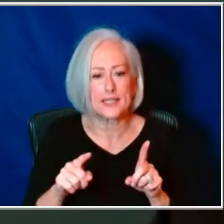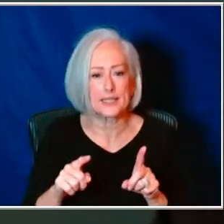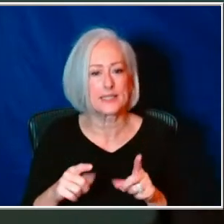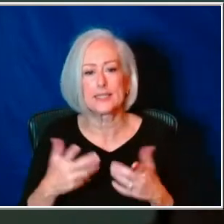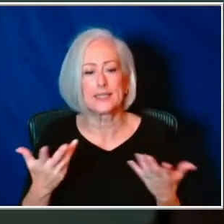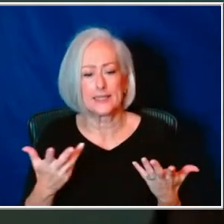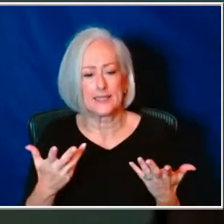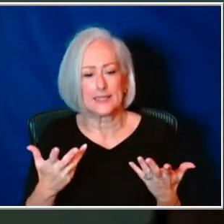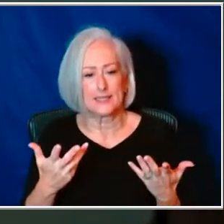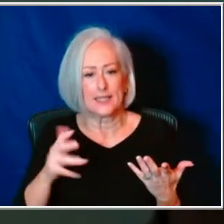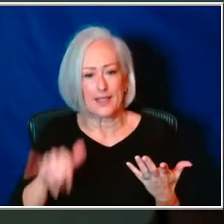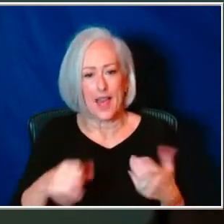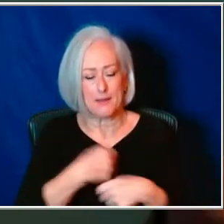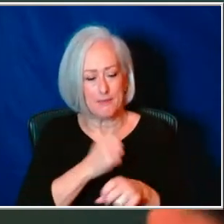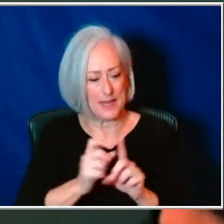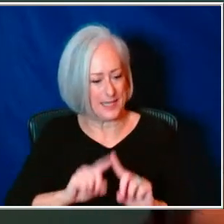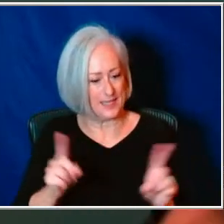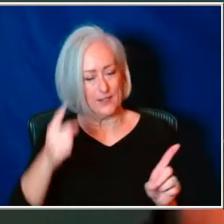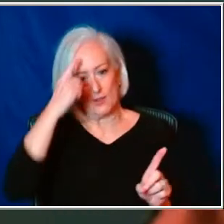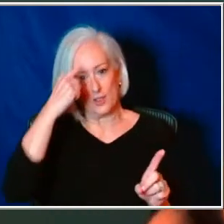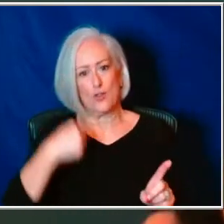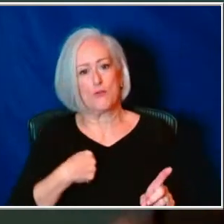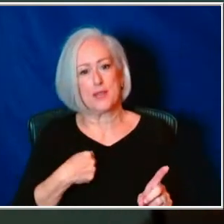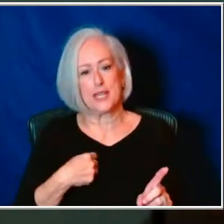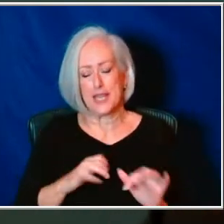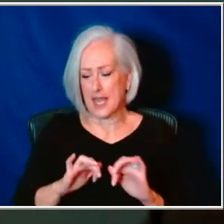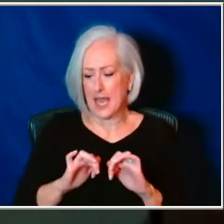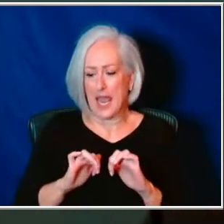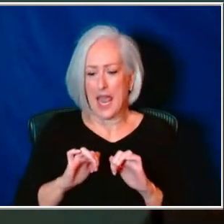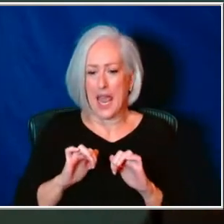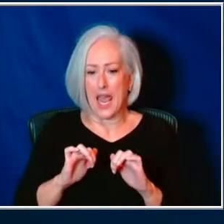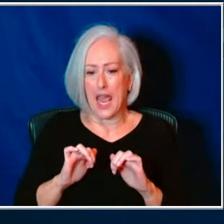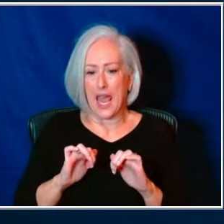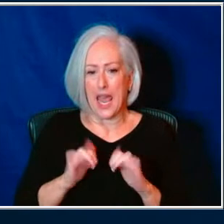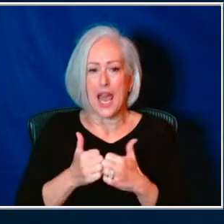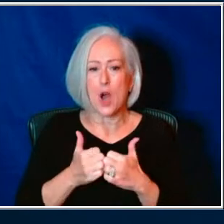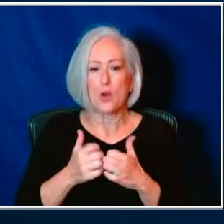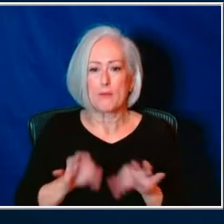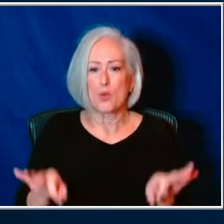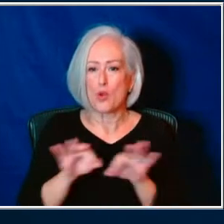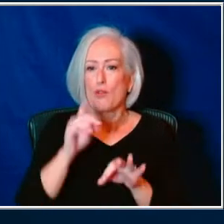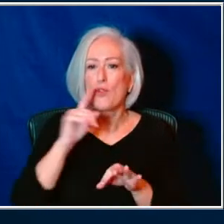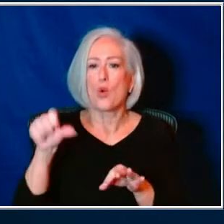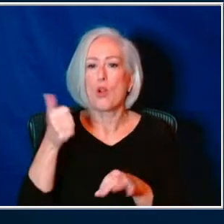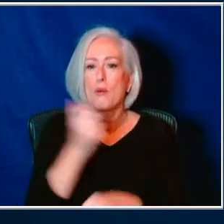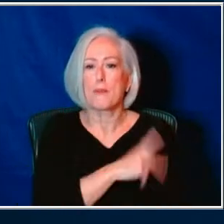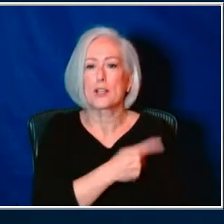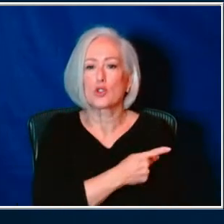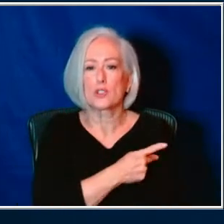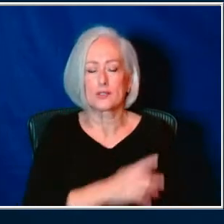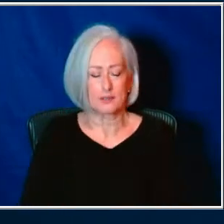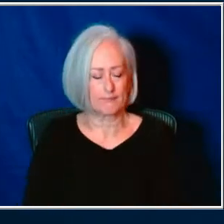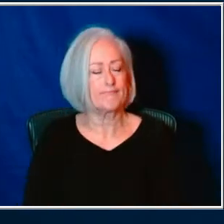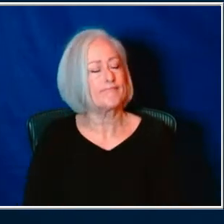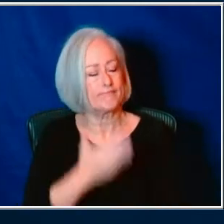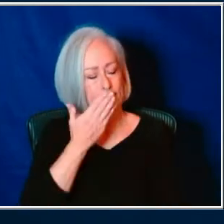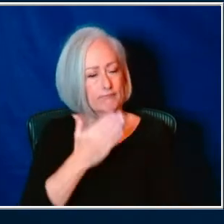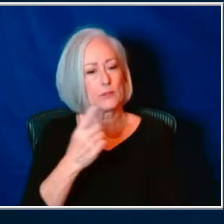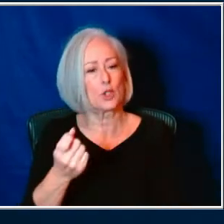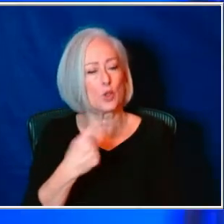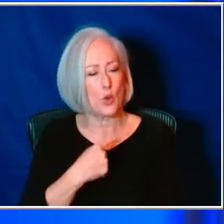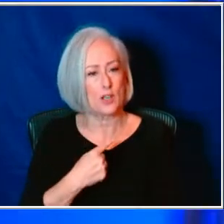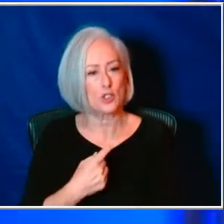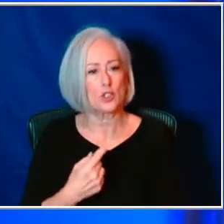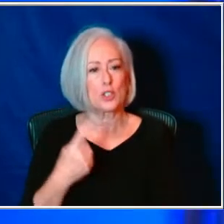that, man, that made all the difference for me. How big a deal is that for a lot of our patients? That's a great question. And so one of the arms in the